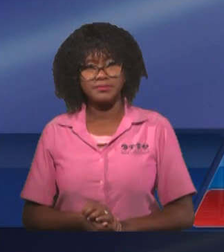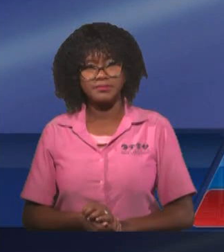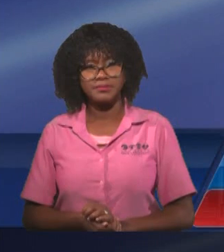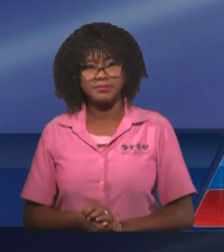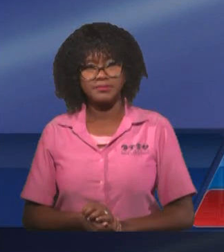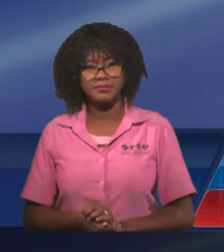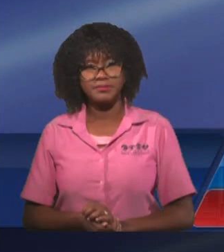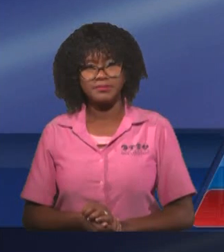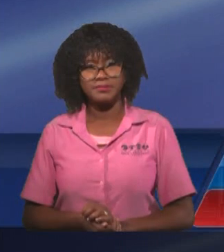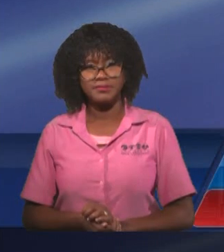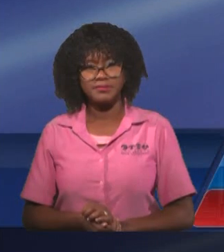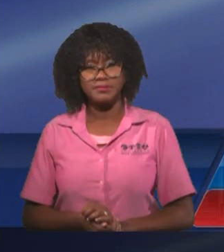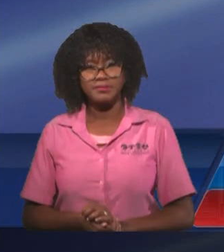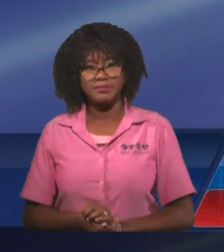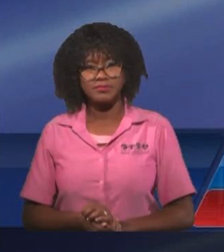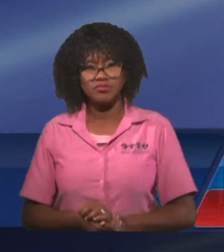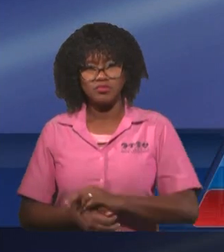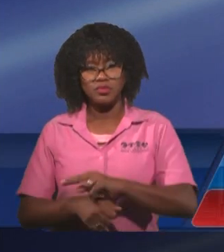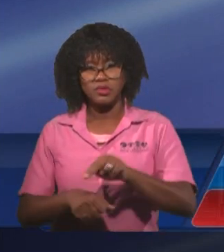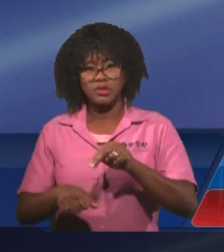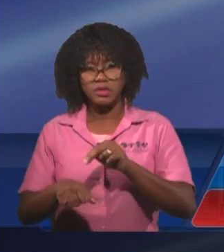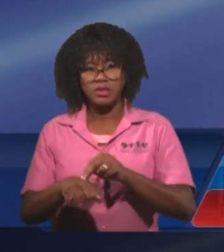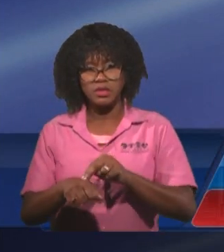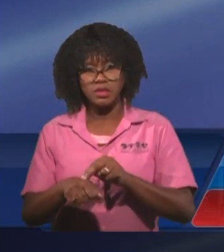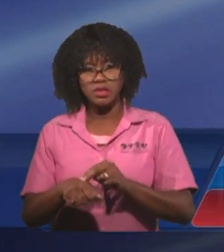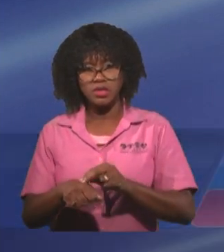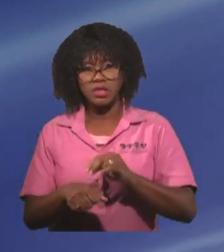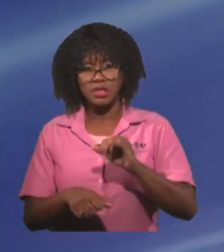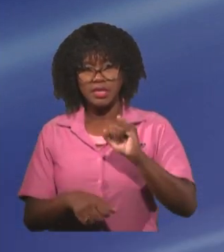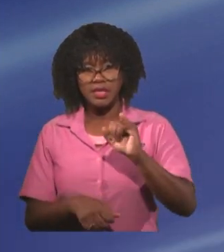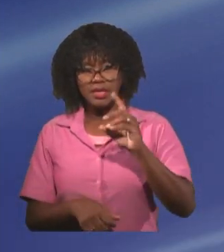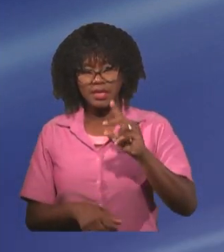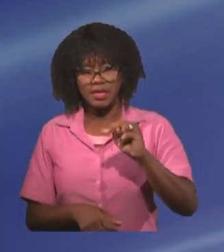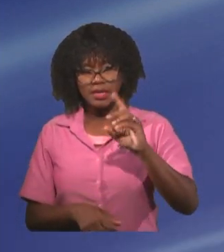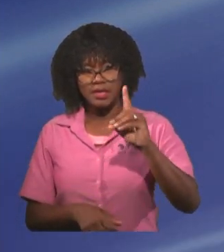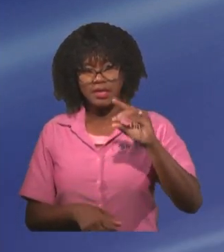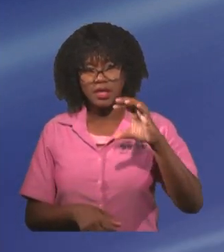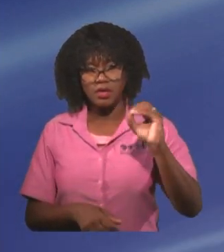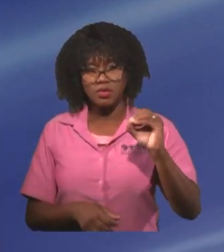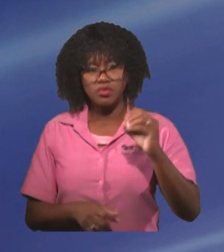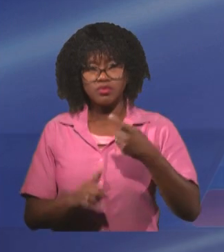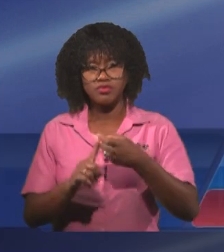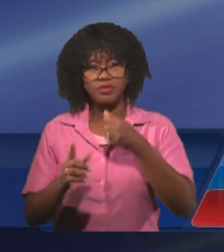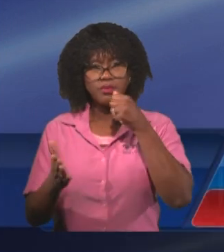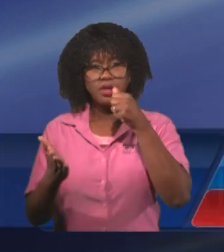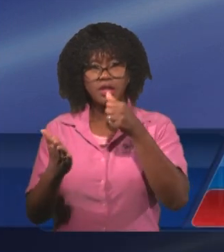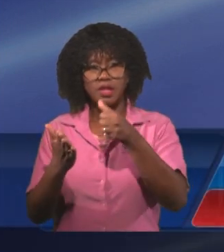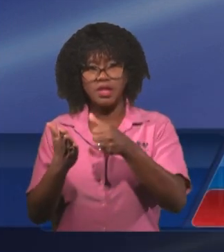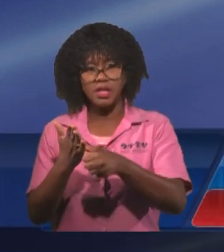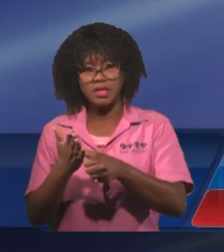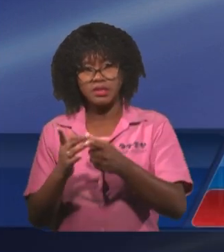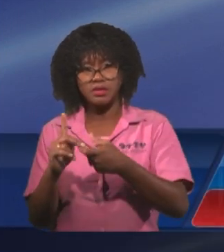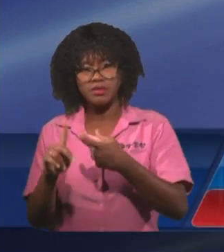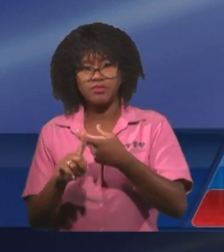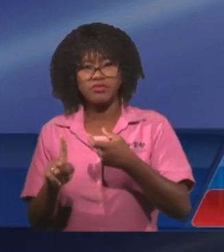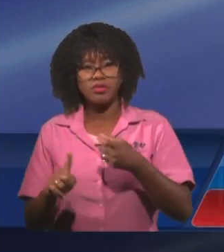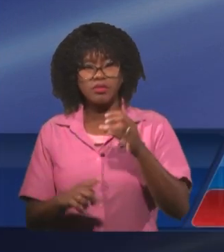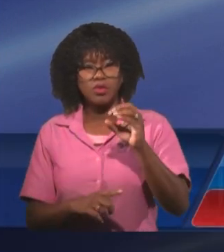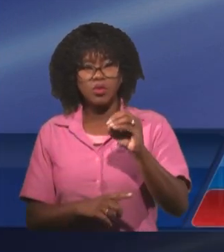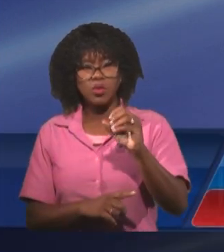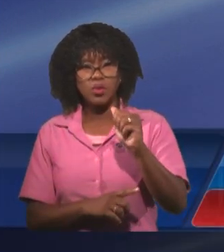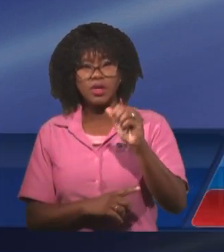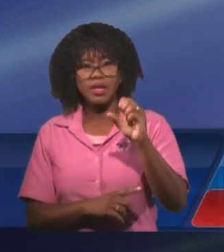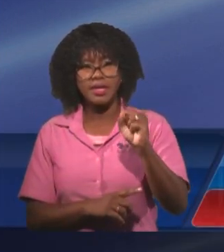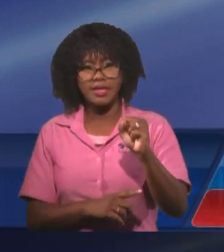Even after being informed by the National Infrastructure Development Company, NIDCO, through a letter that Brazilian construction firm OAS Construtora, the